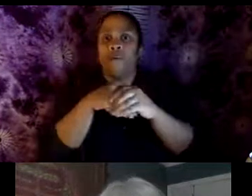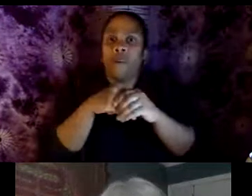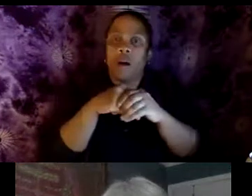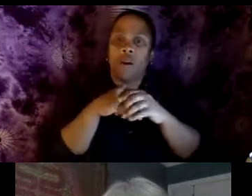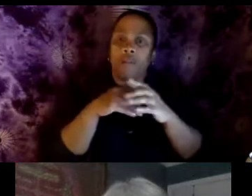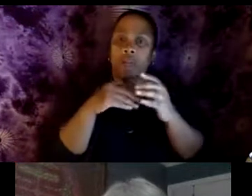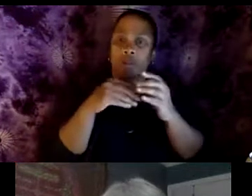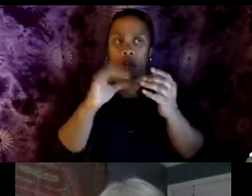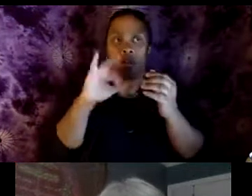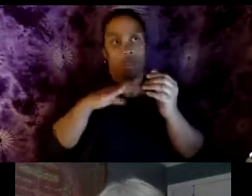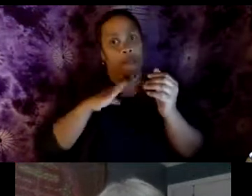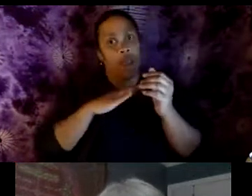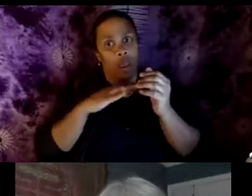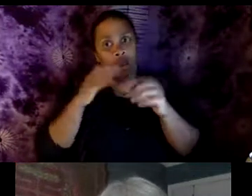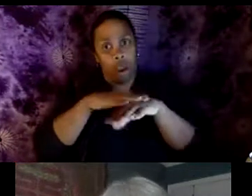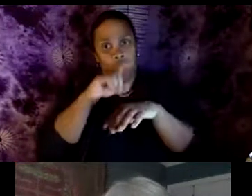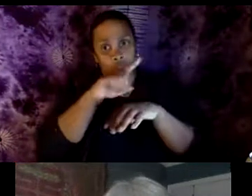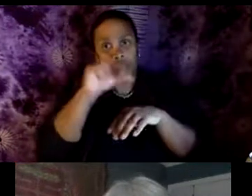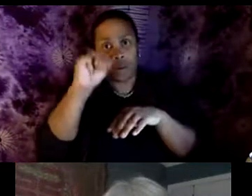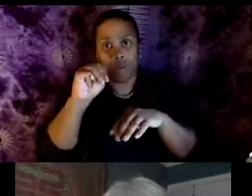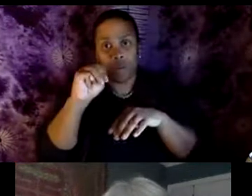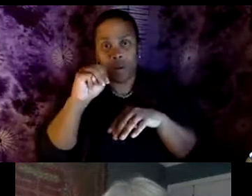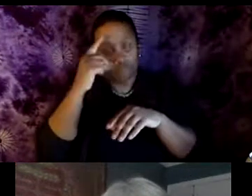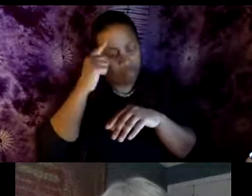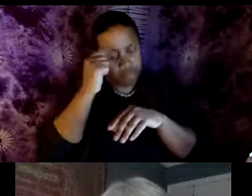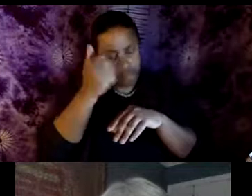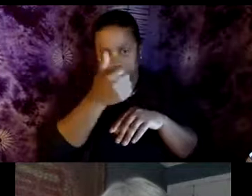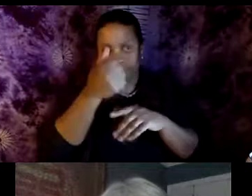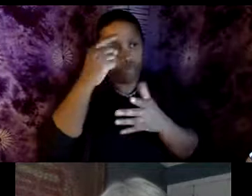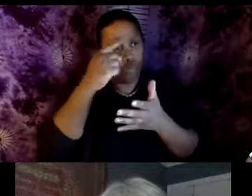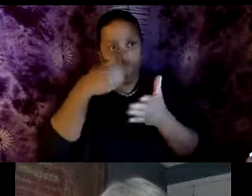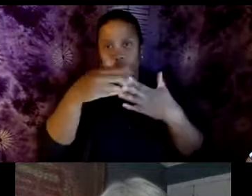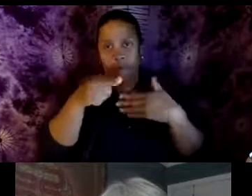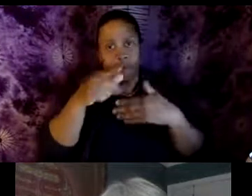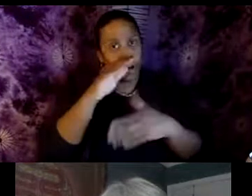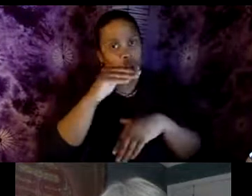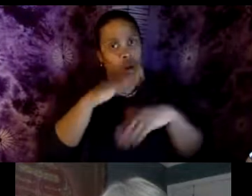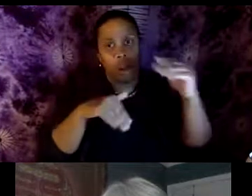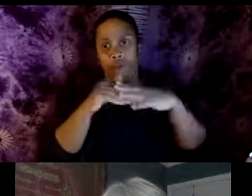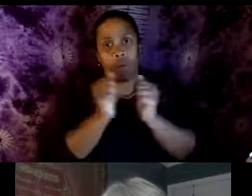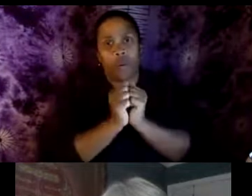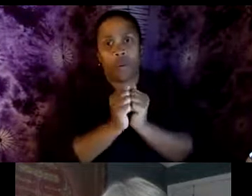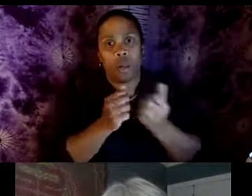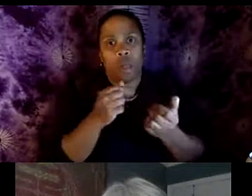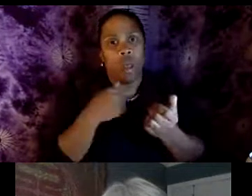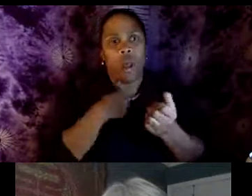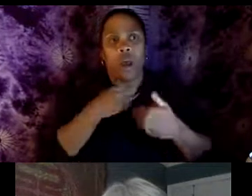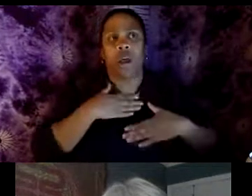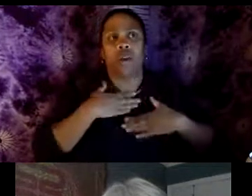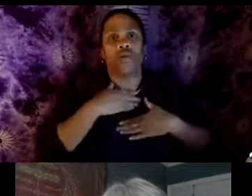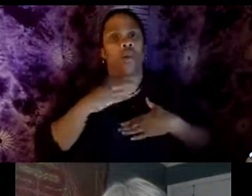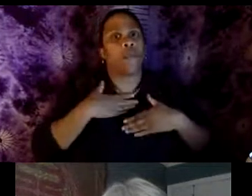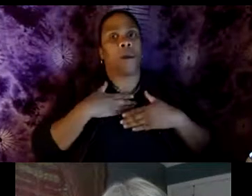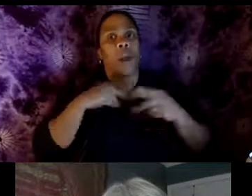as well. It really just is up to you and what you're looking for. I really enjoy my mediumship readings. I